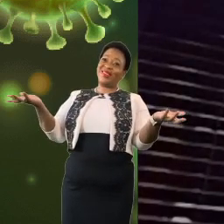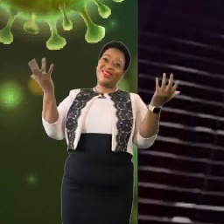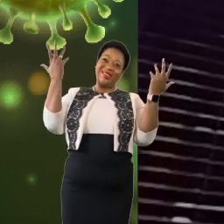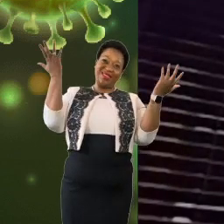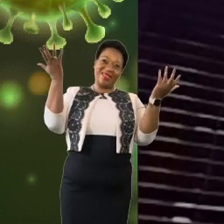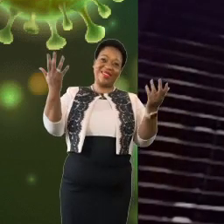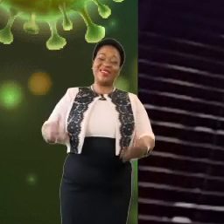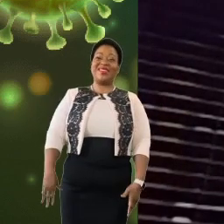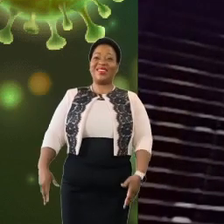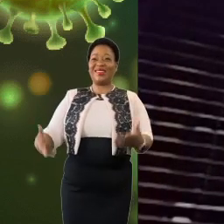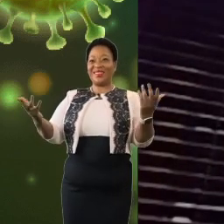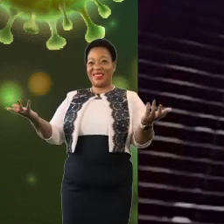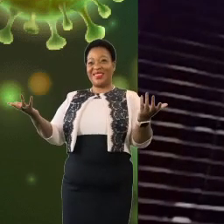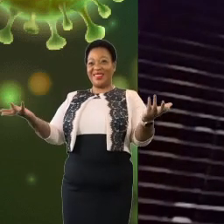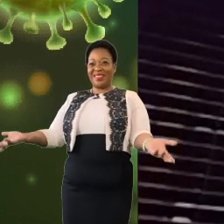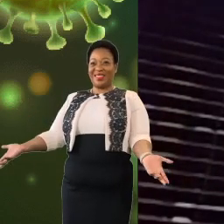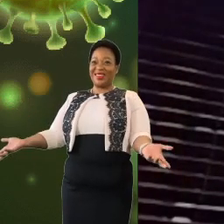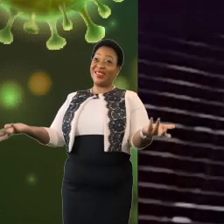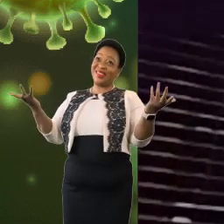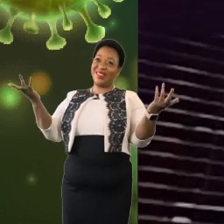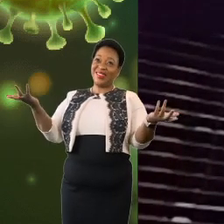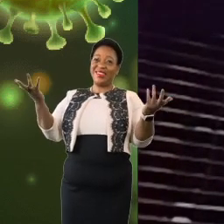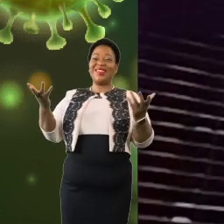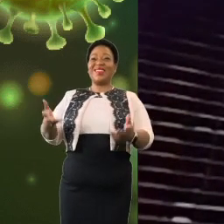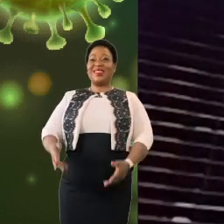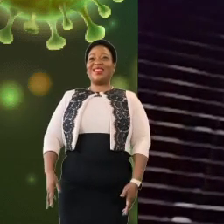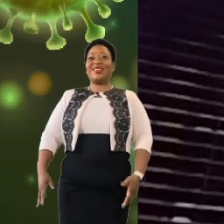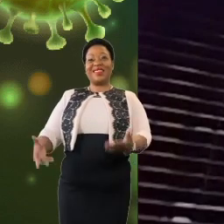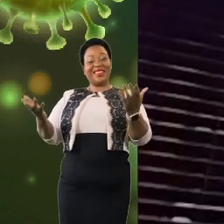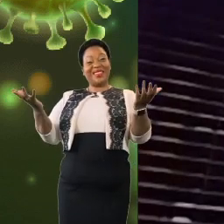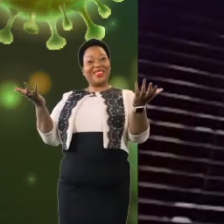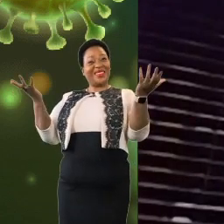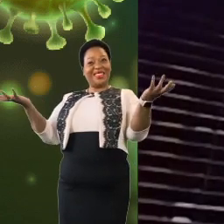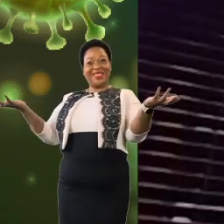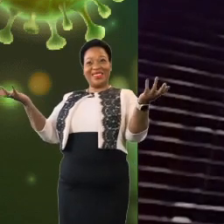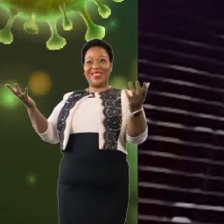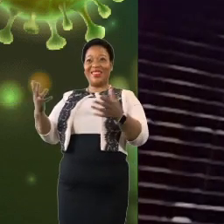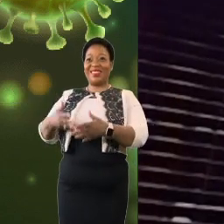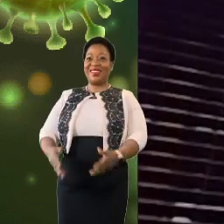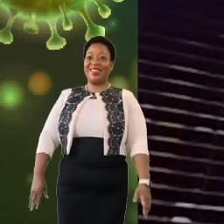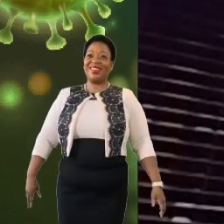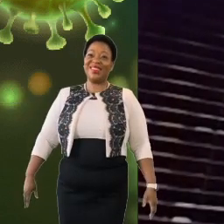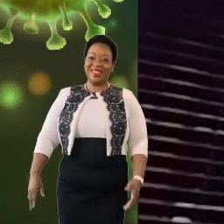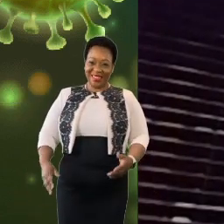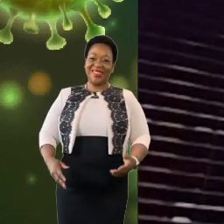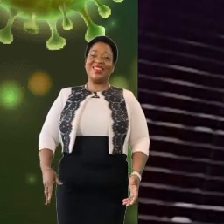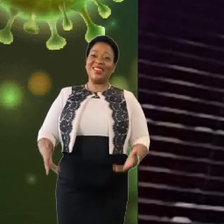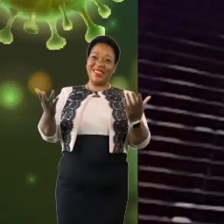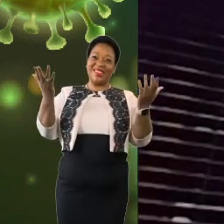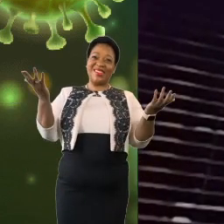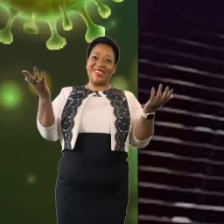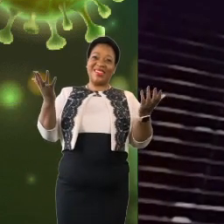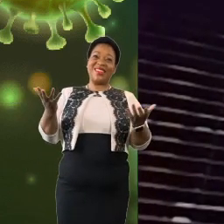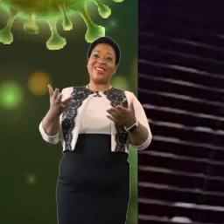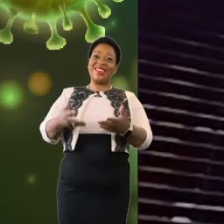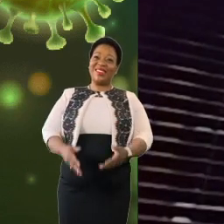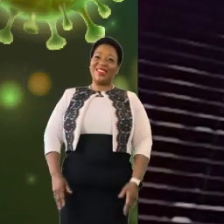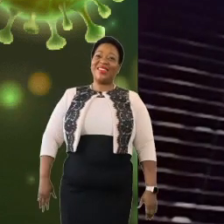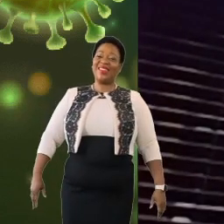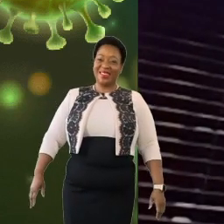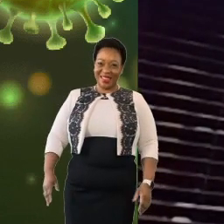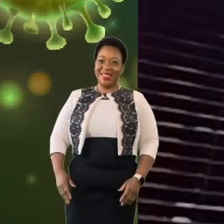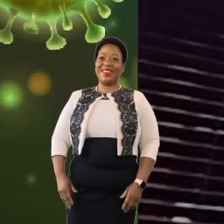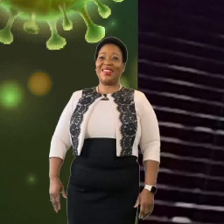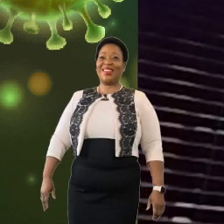not have enough capacity? Because we know that we are going to have influx. Again, red tape.